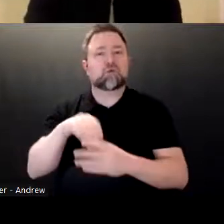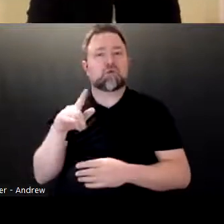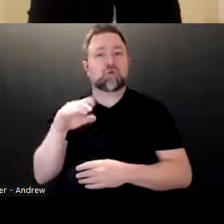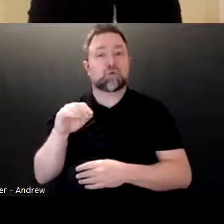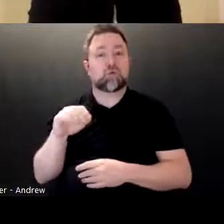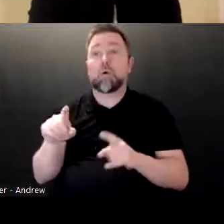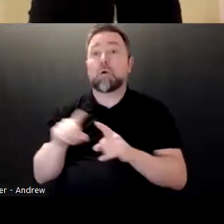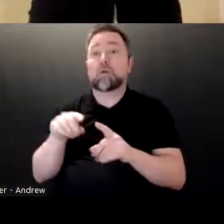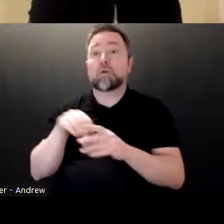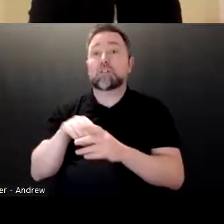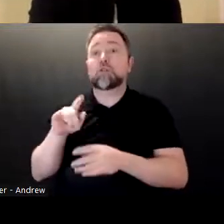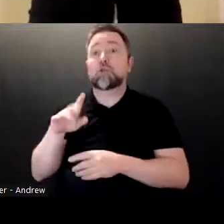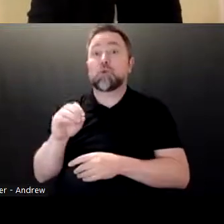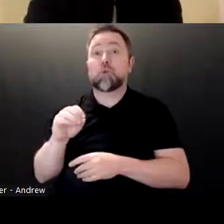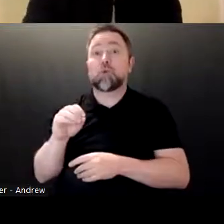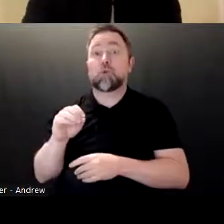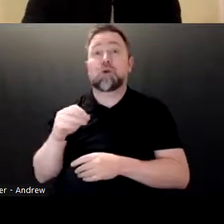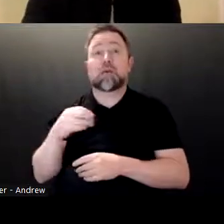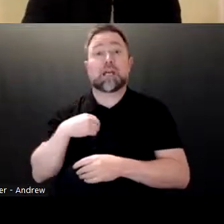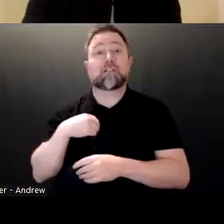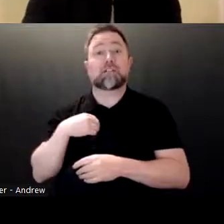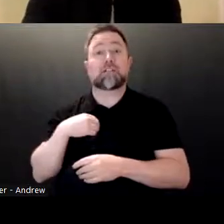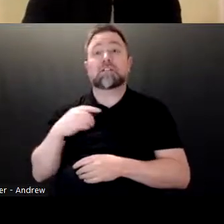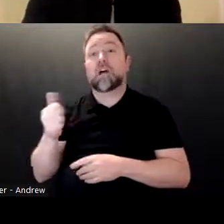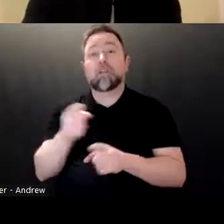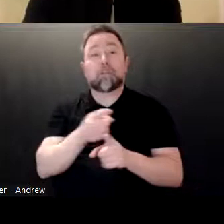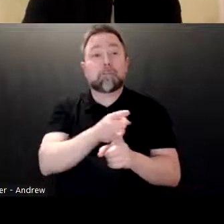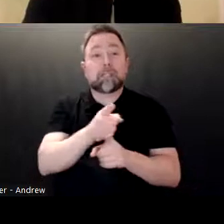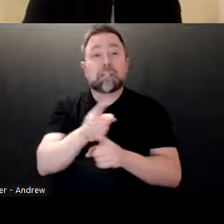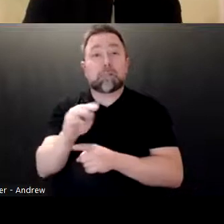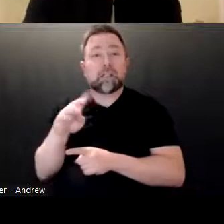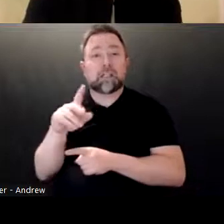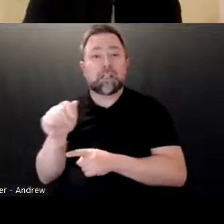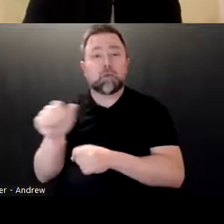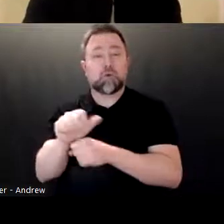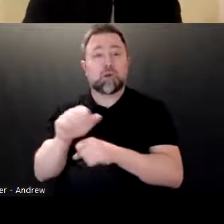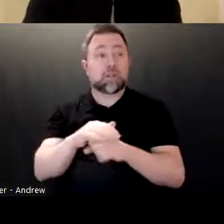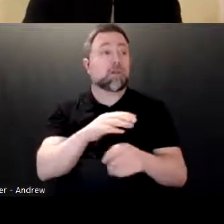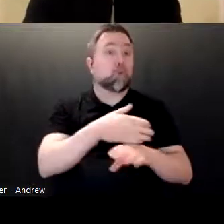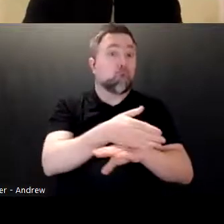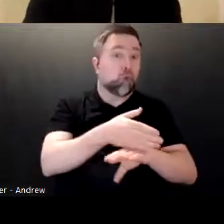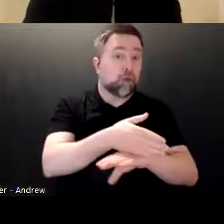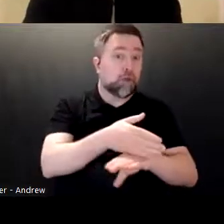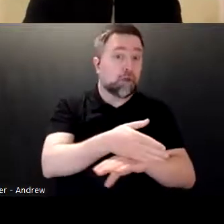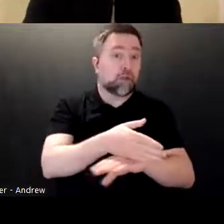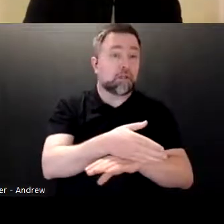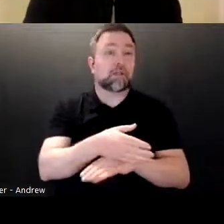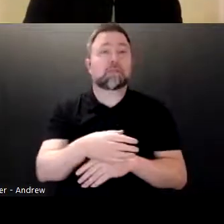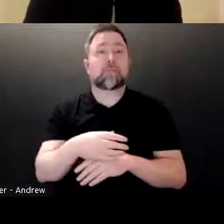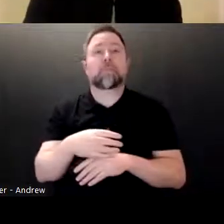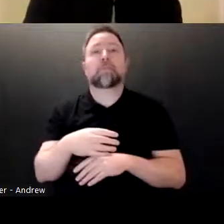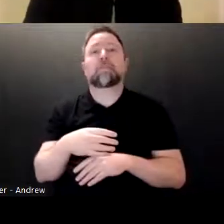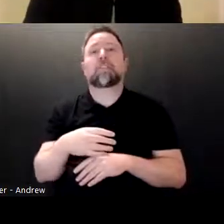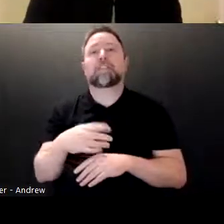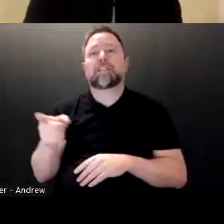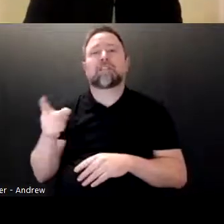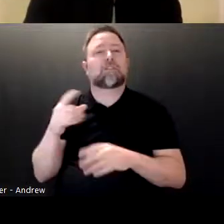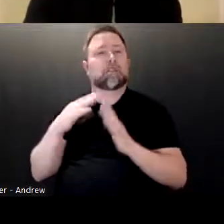is probably Esherick's most recognized piece. He produced it in multiples, and they're in museum collections all around the